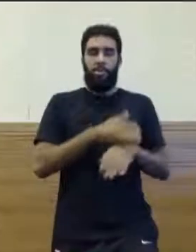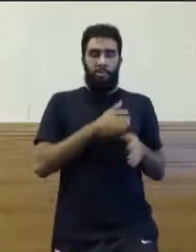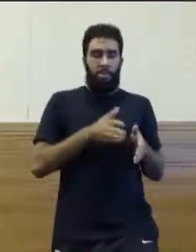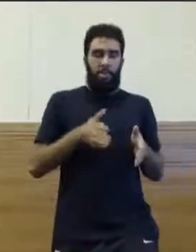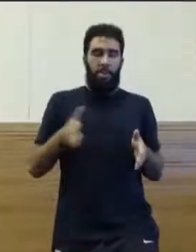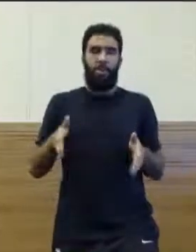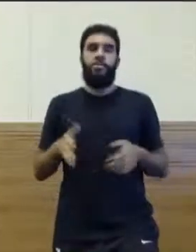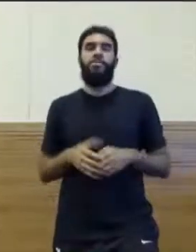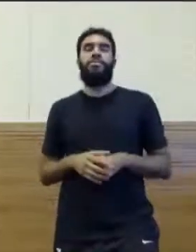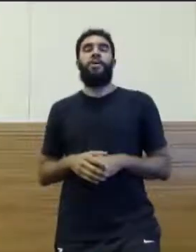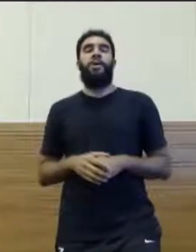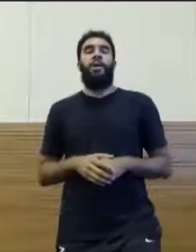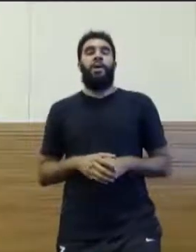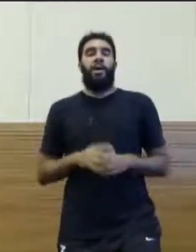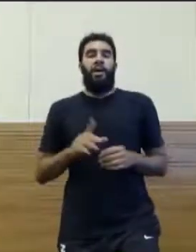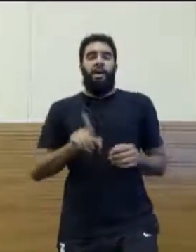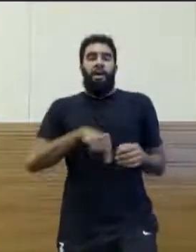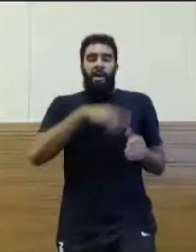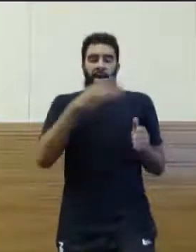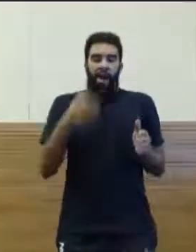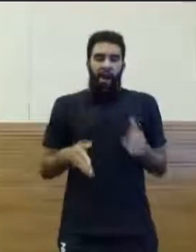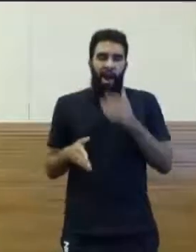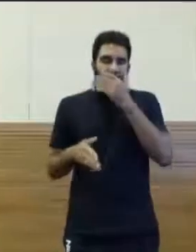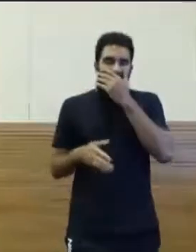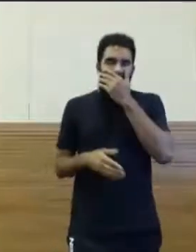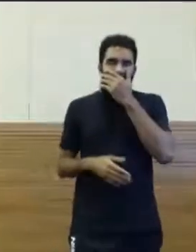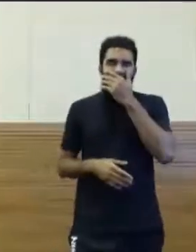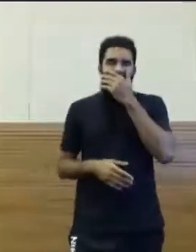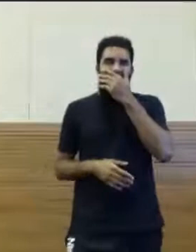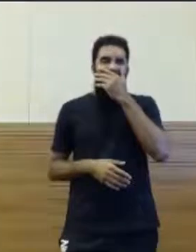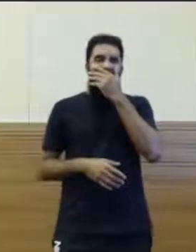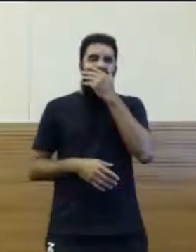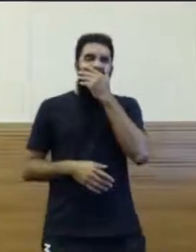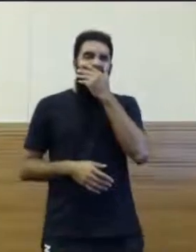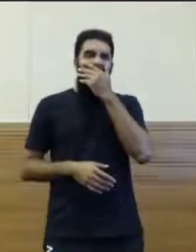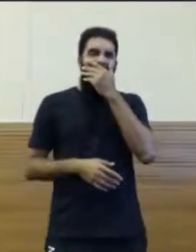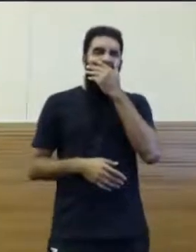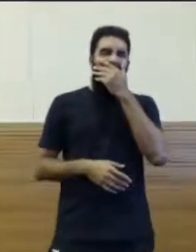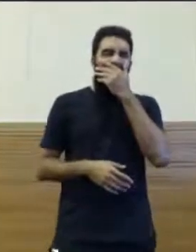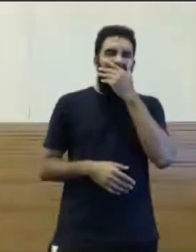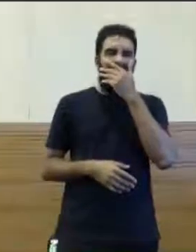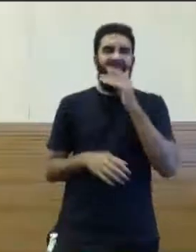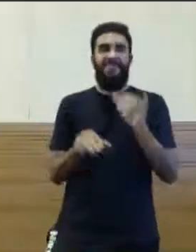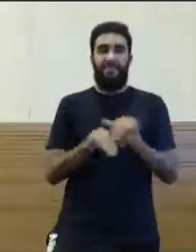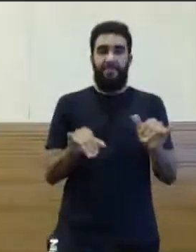trainers that have been going through this process. And then we did